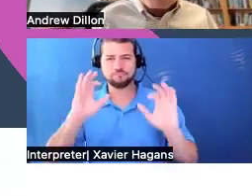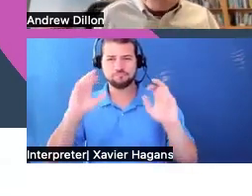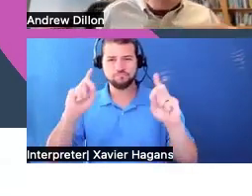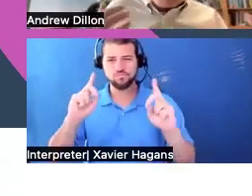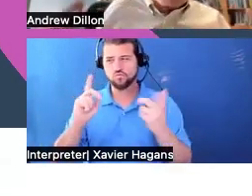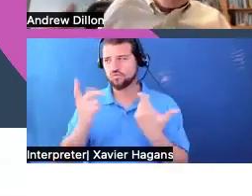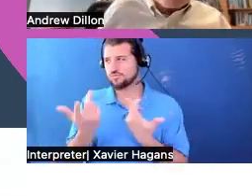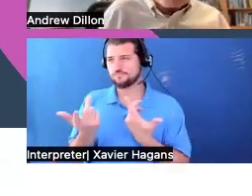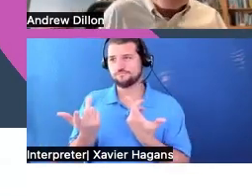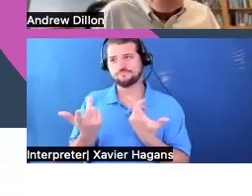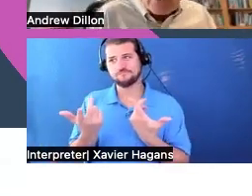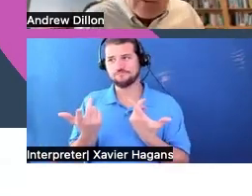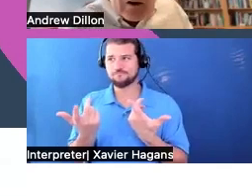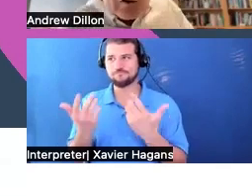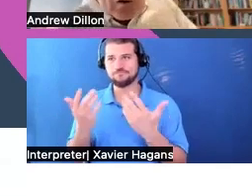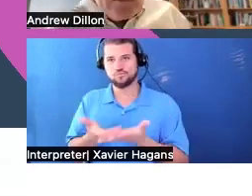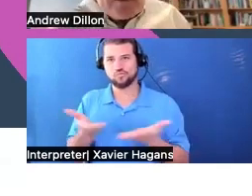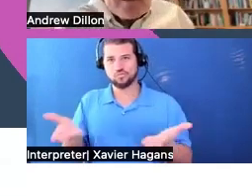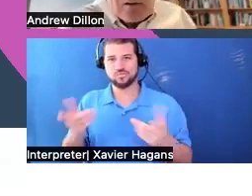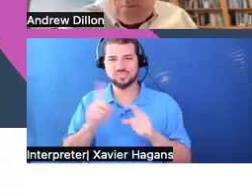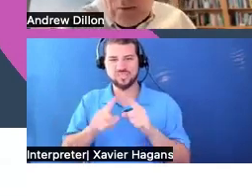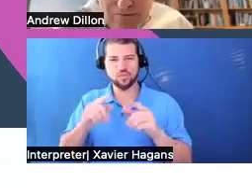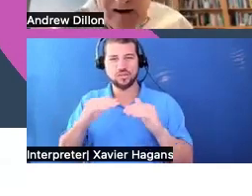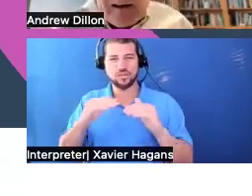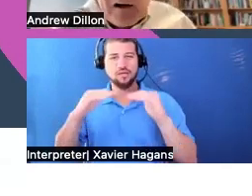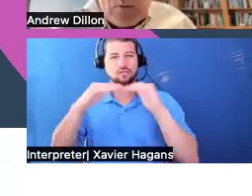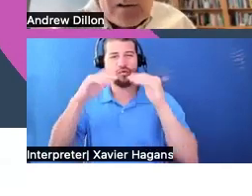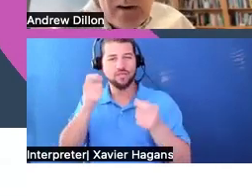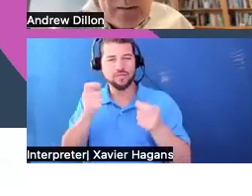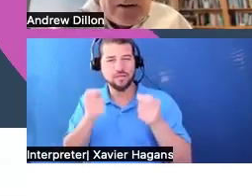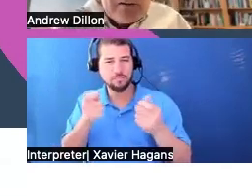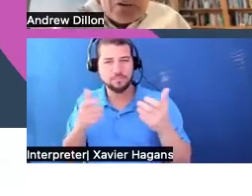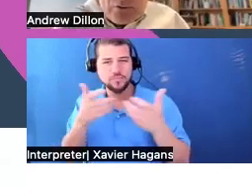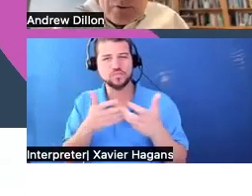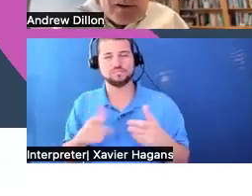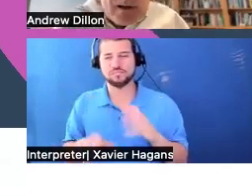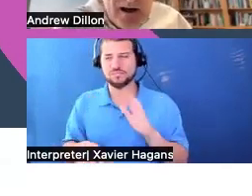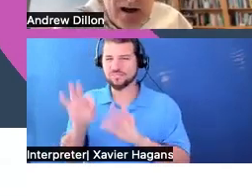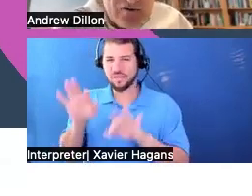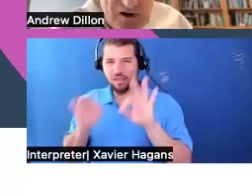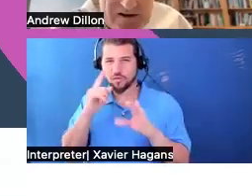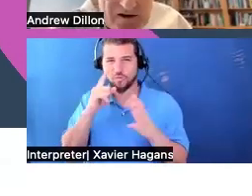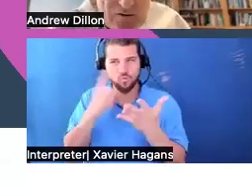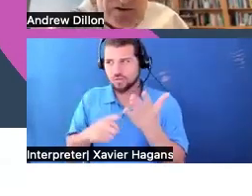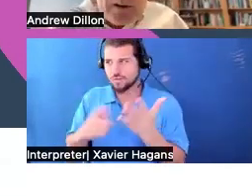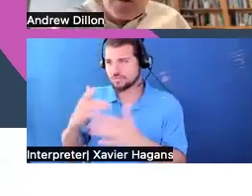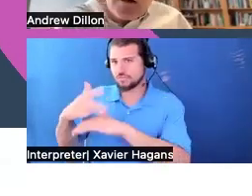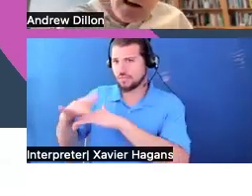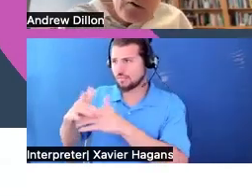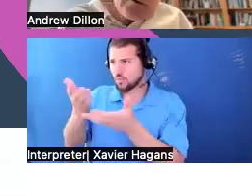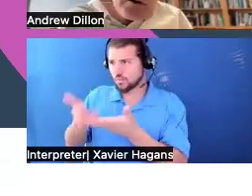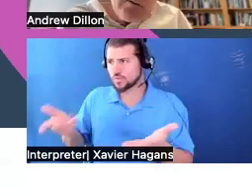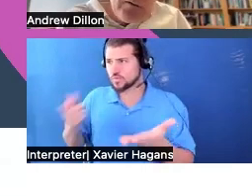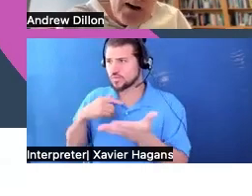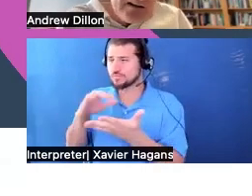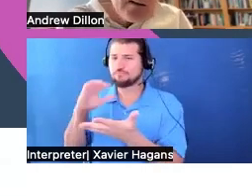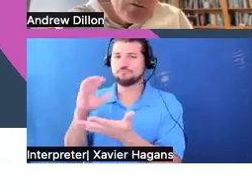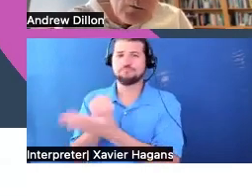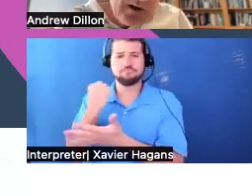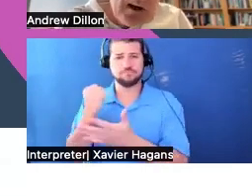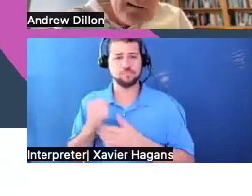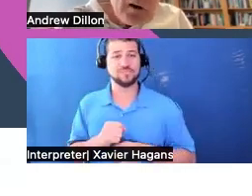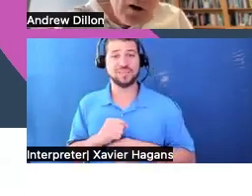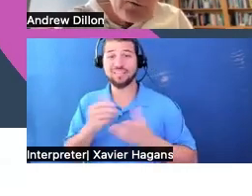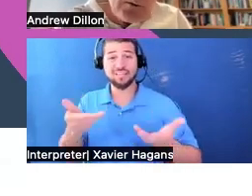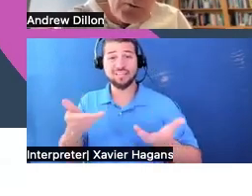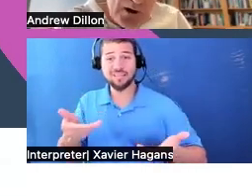different levels of accommodation and office, but find out what's available as a resource and try to use it. And also invite. What